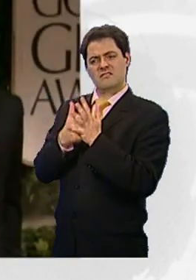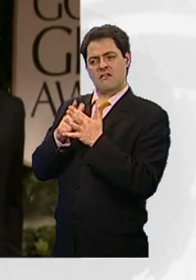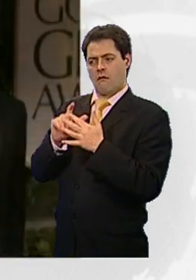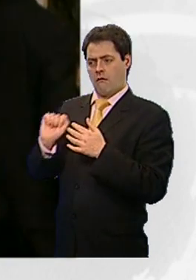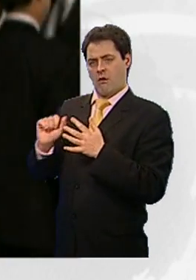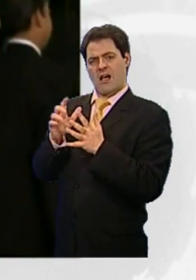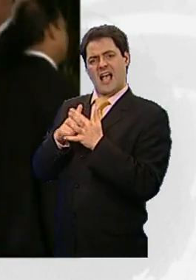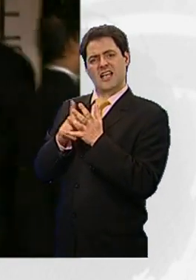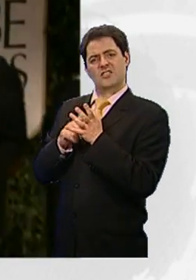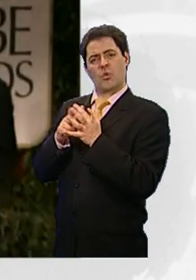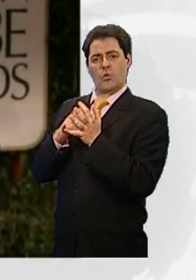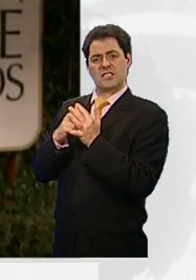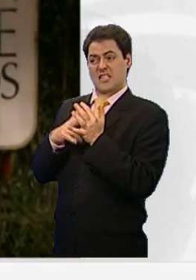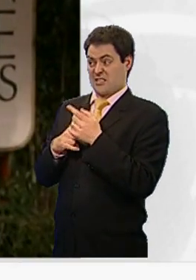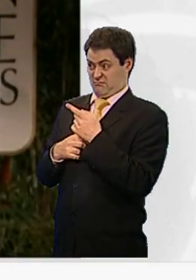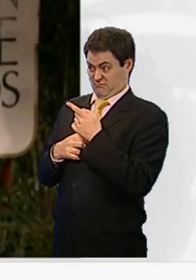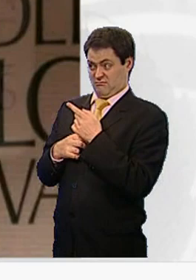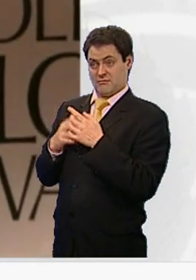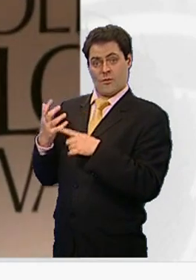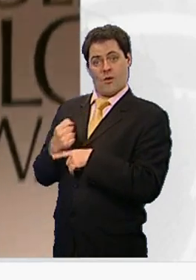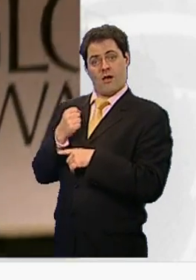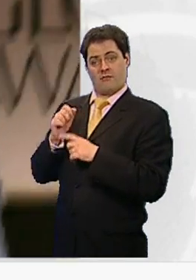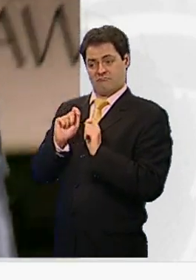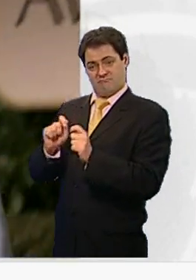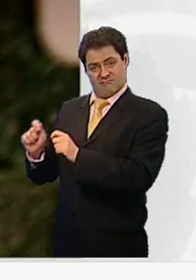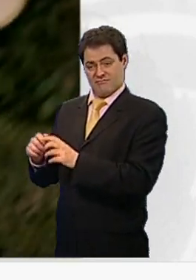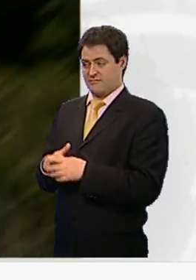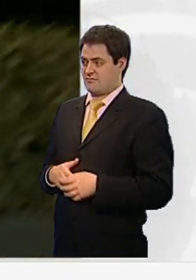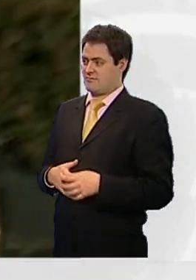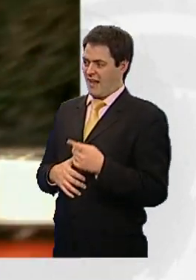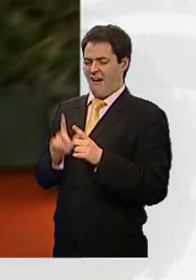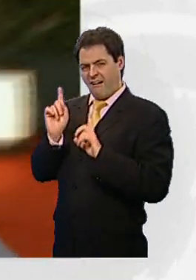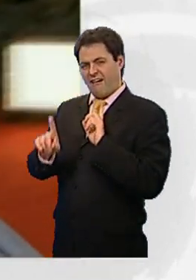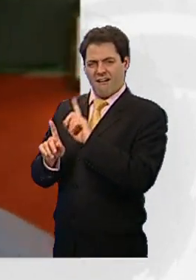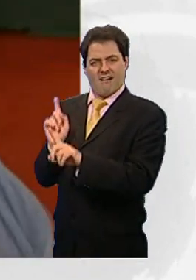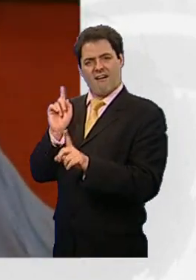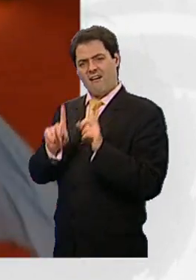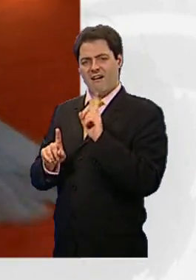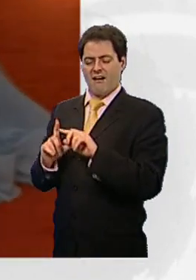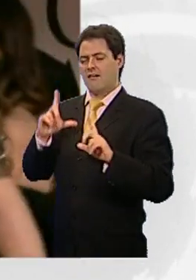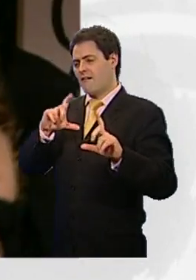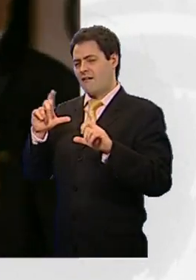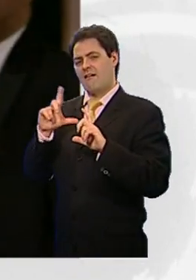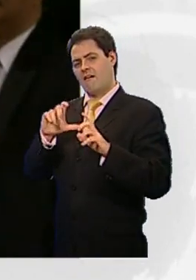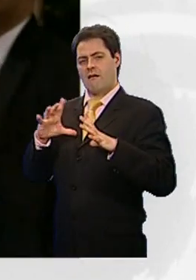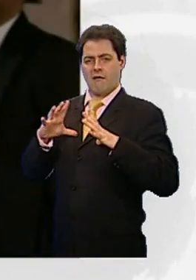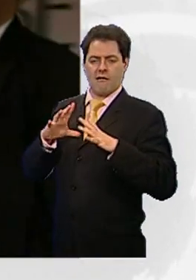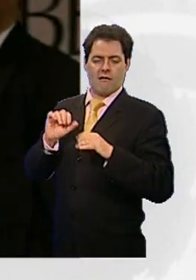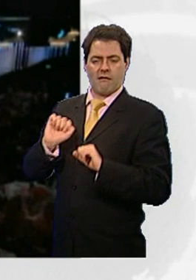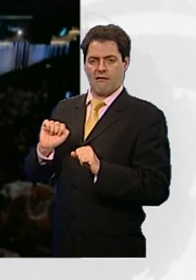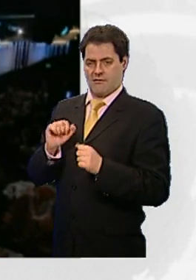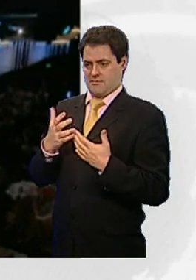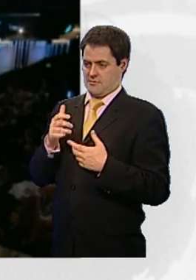Pierce. A long line of A-listers parading their red carpet plumage for round one